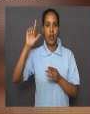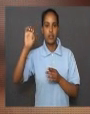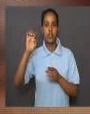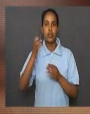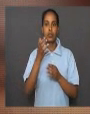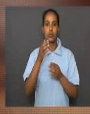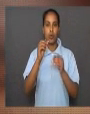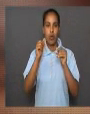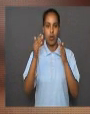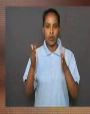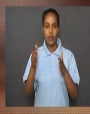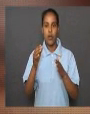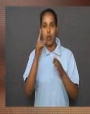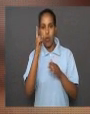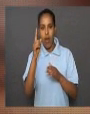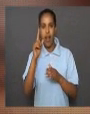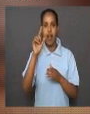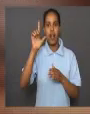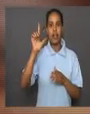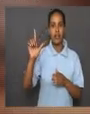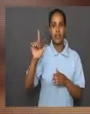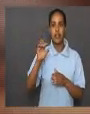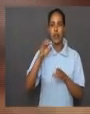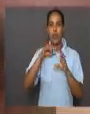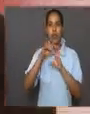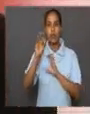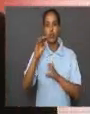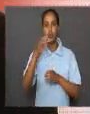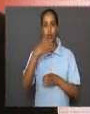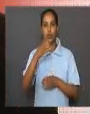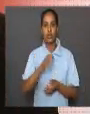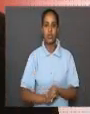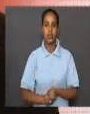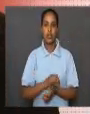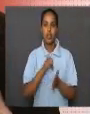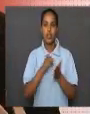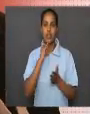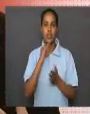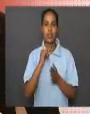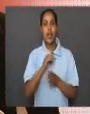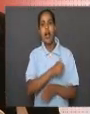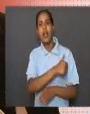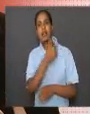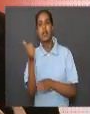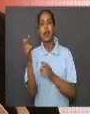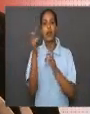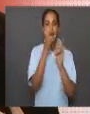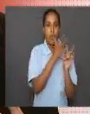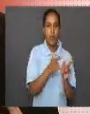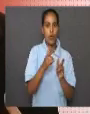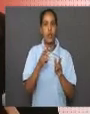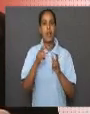solute in 1 liter of solution. It is another way